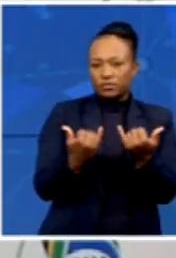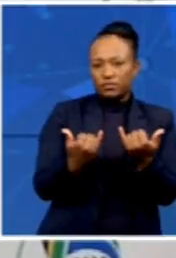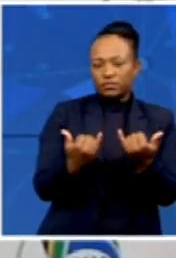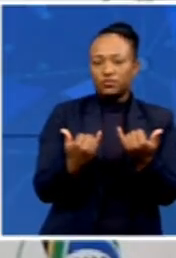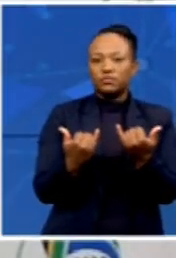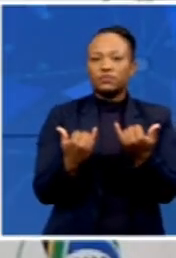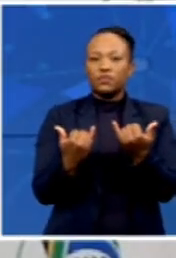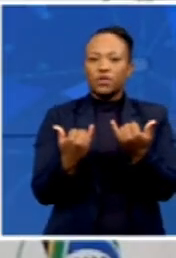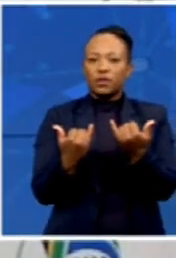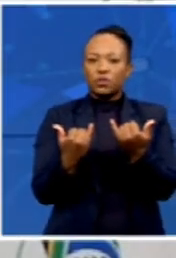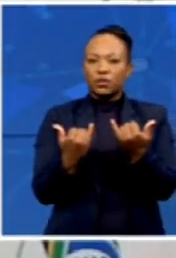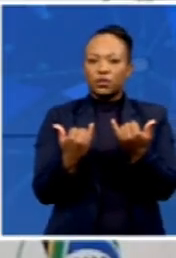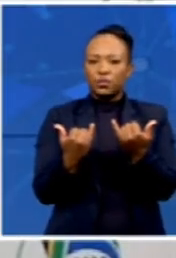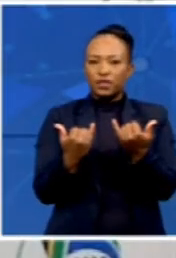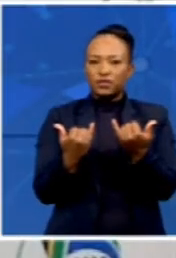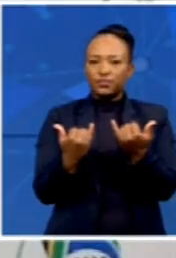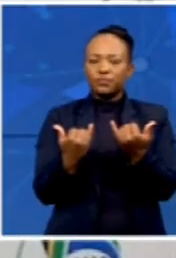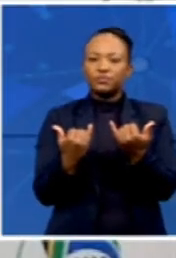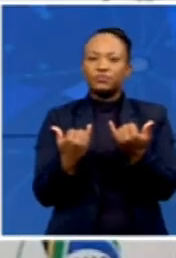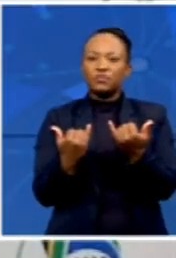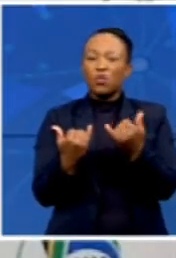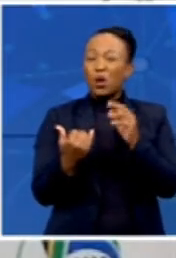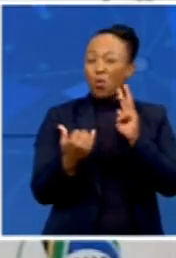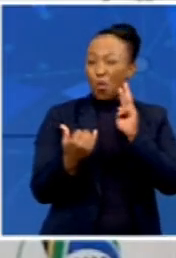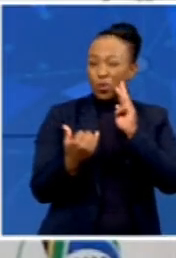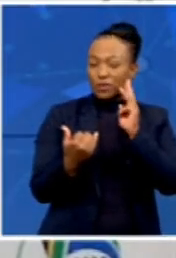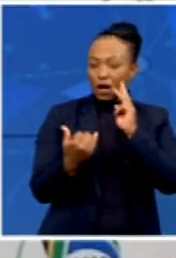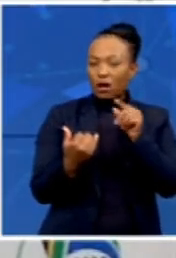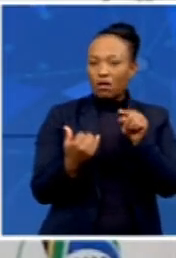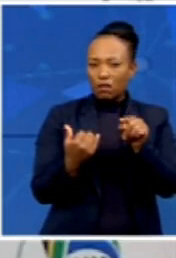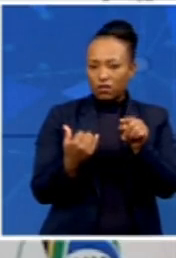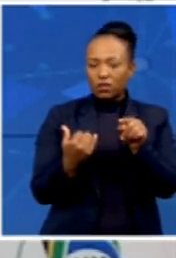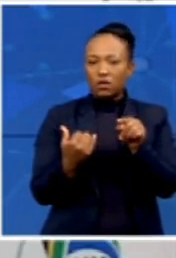It is life. It is a basic necessity,